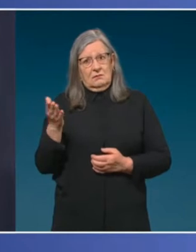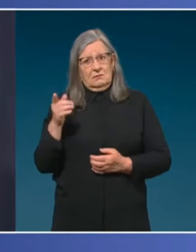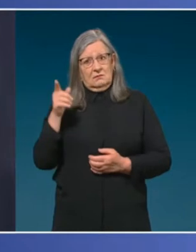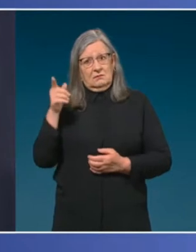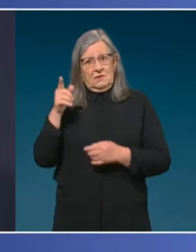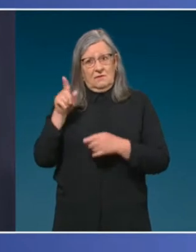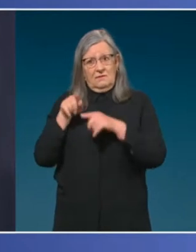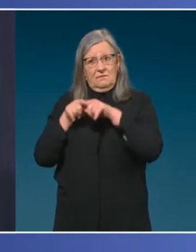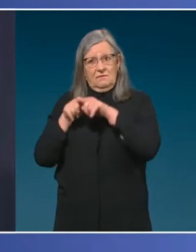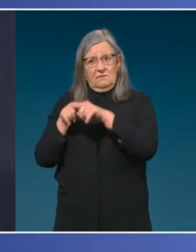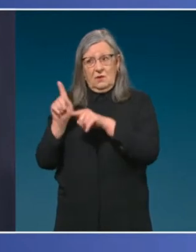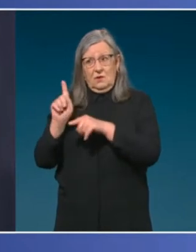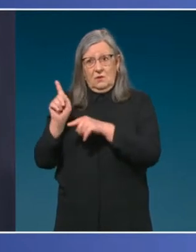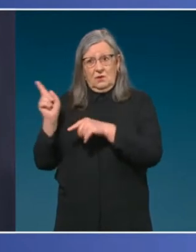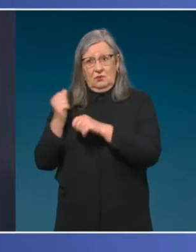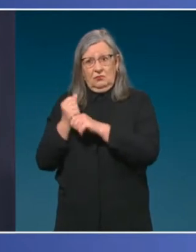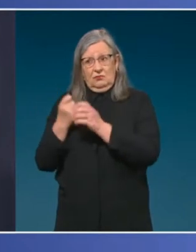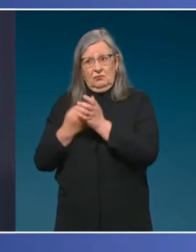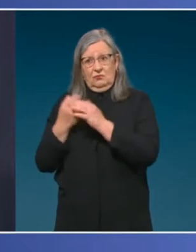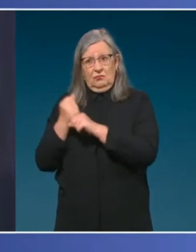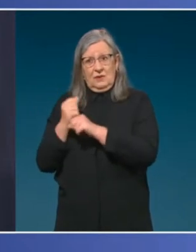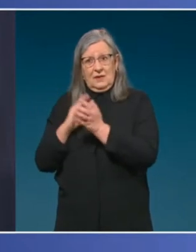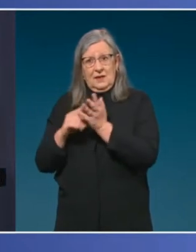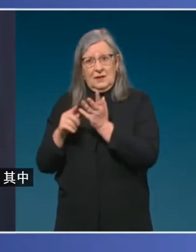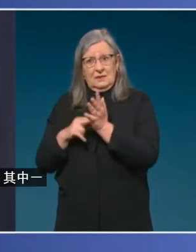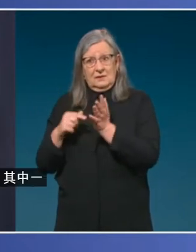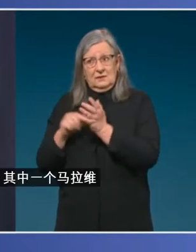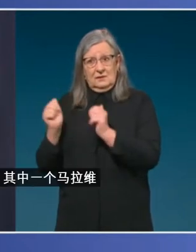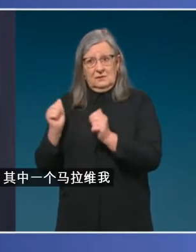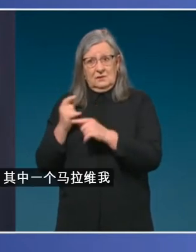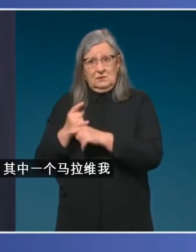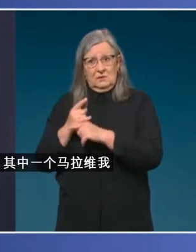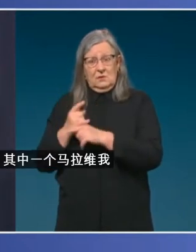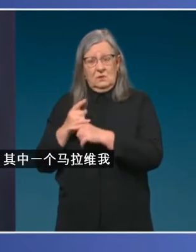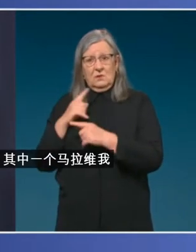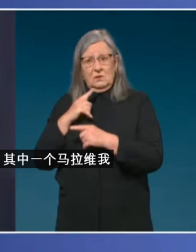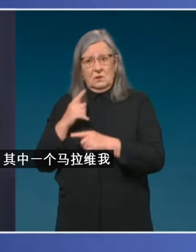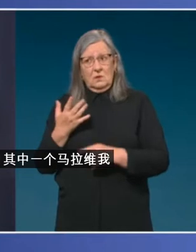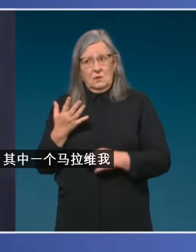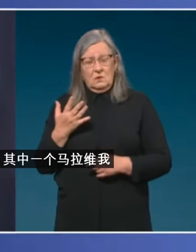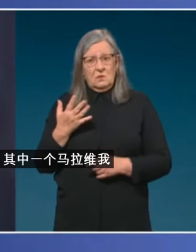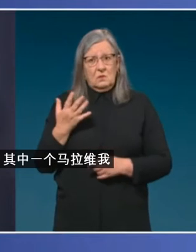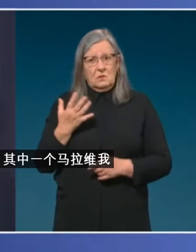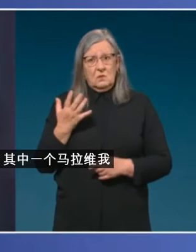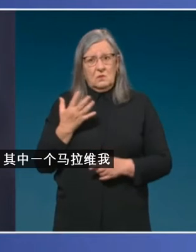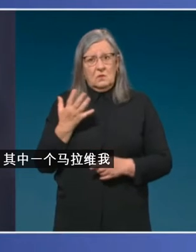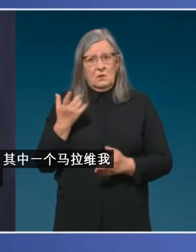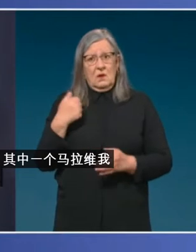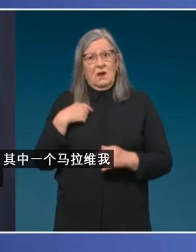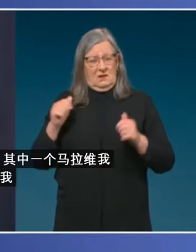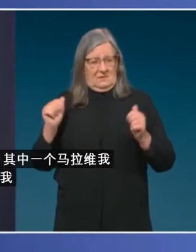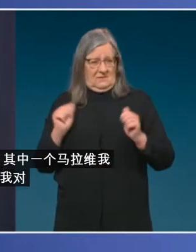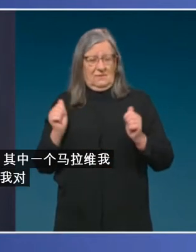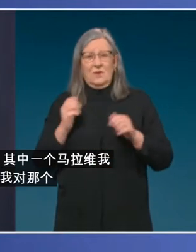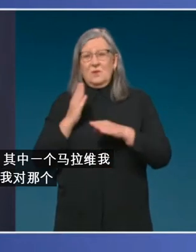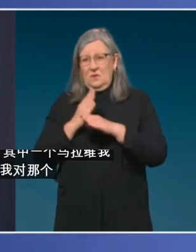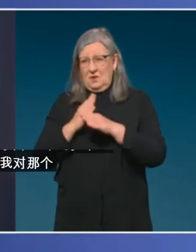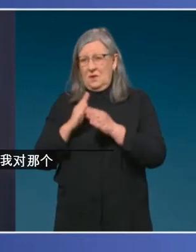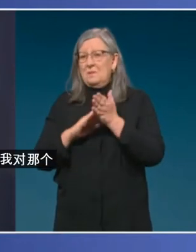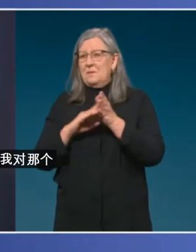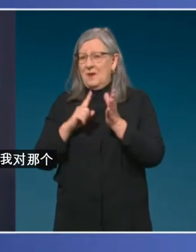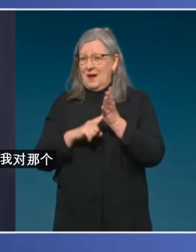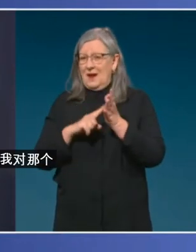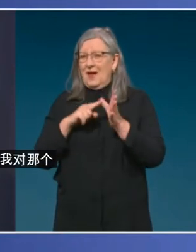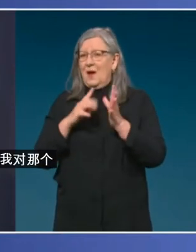difficult time for them and their neighbouring countries, one of which, Malawi, I worked in myself, so you know I feel for